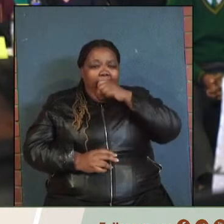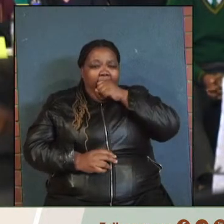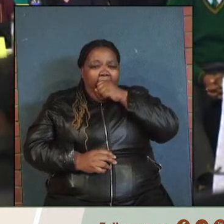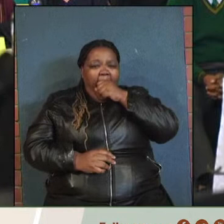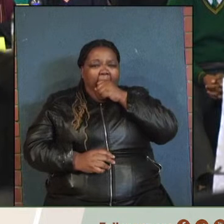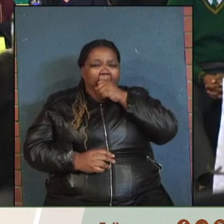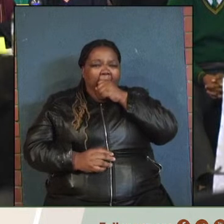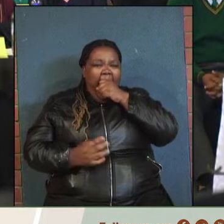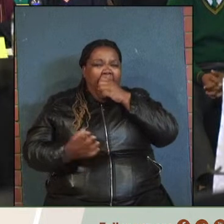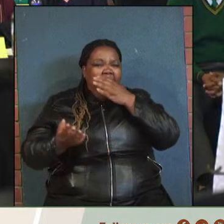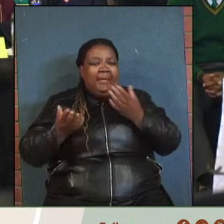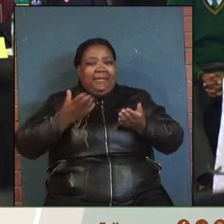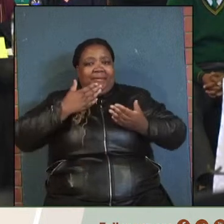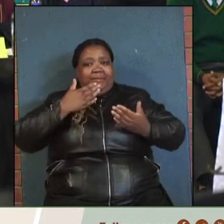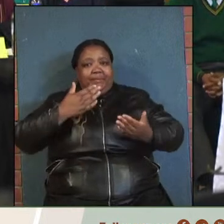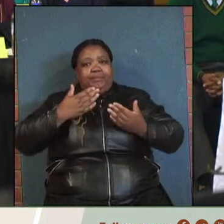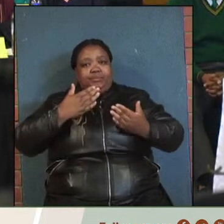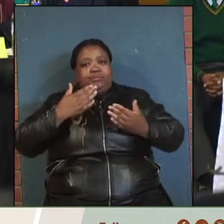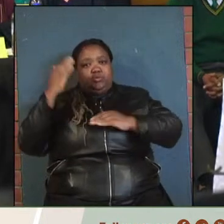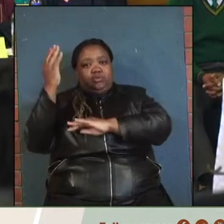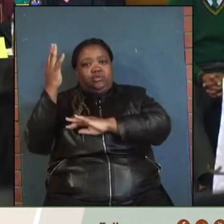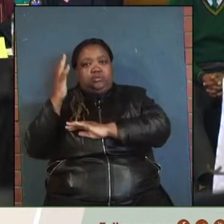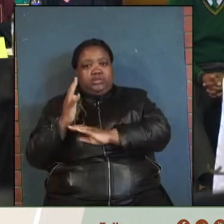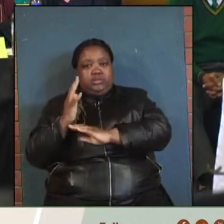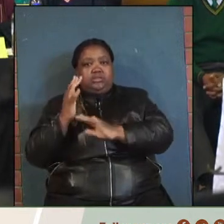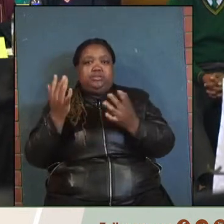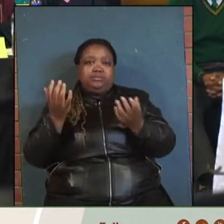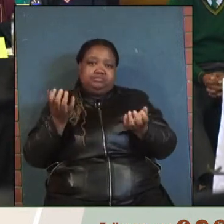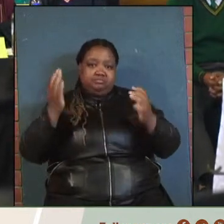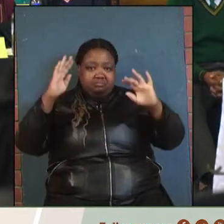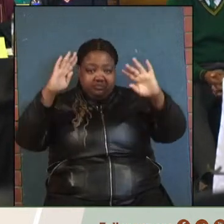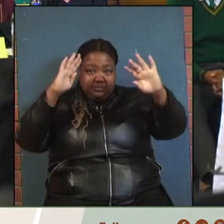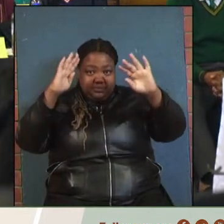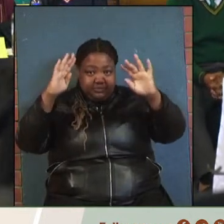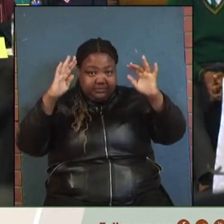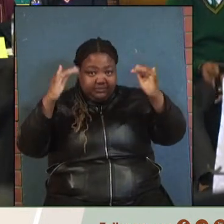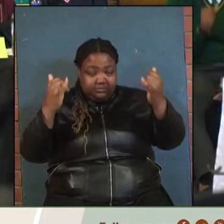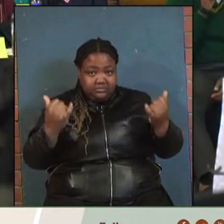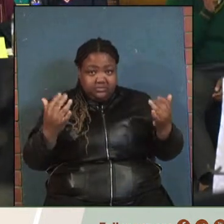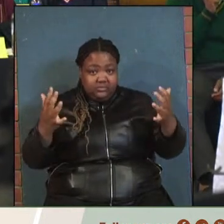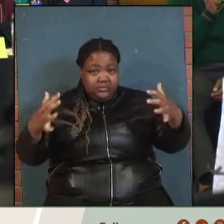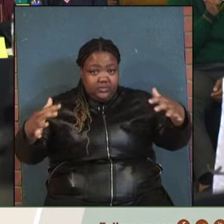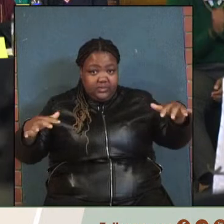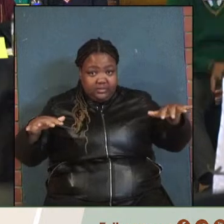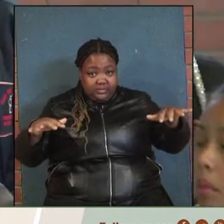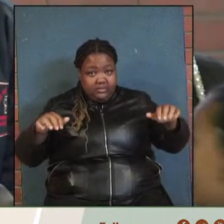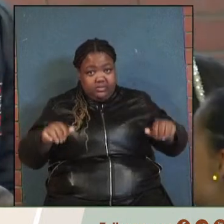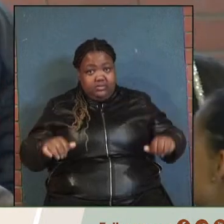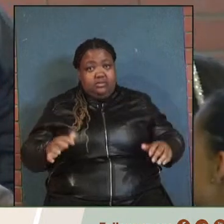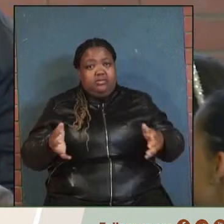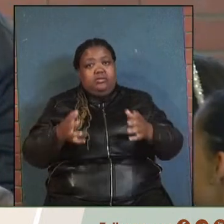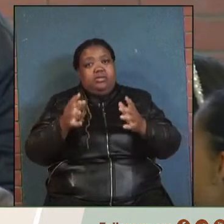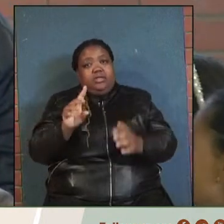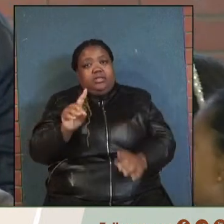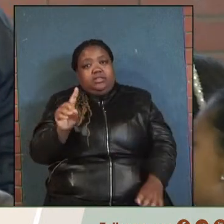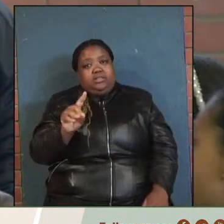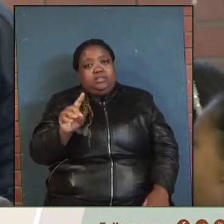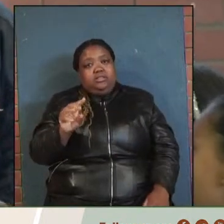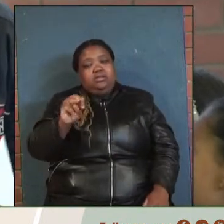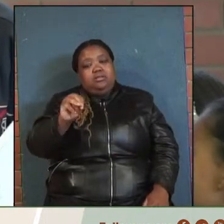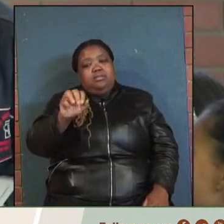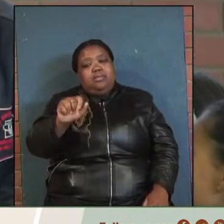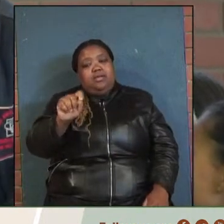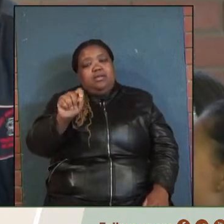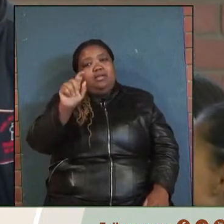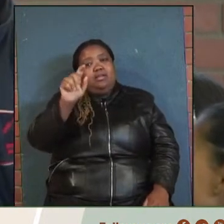Thank you, Speaker. Greetings to the House in large. I'm Honorable Dimatlo, and I'm standing on the Rule